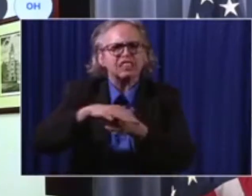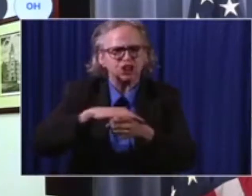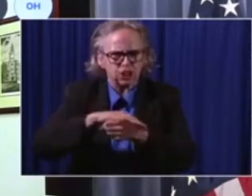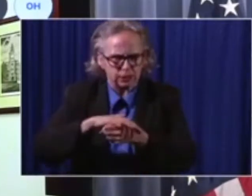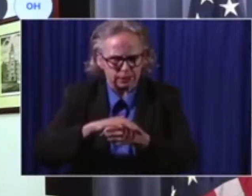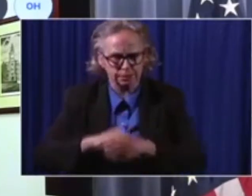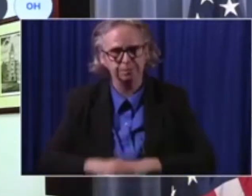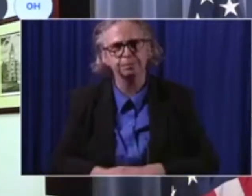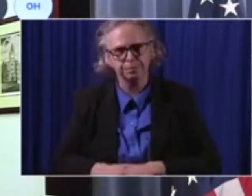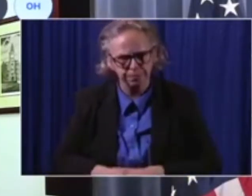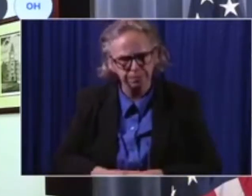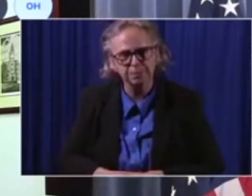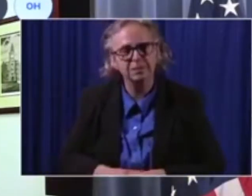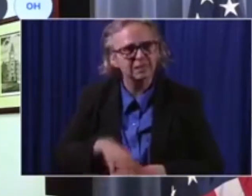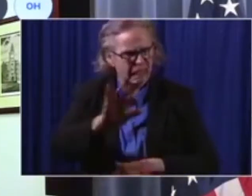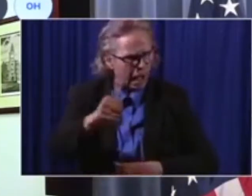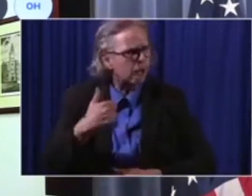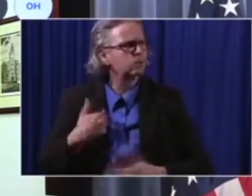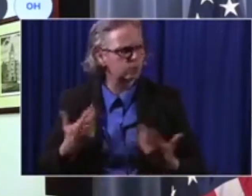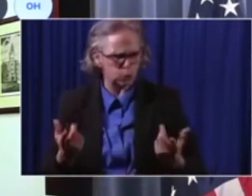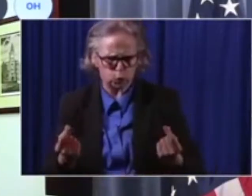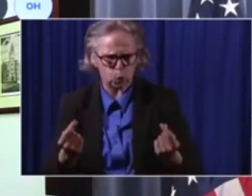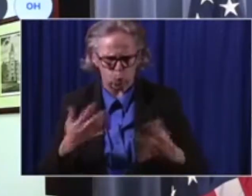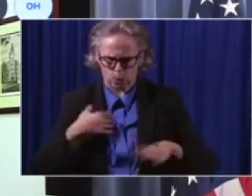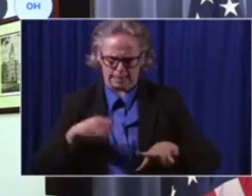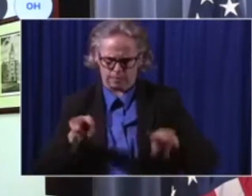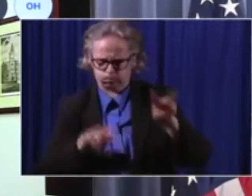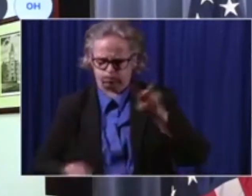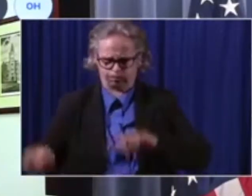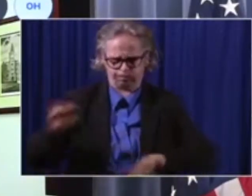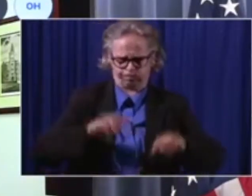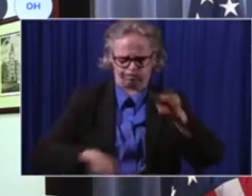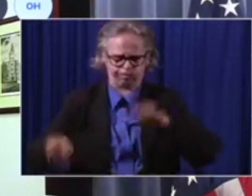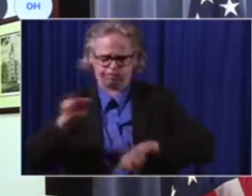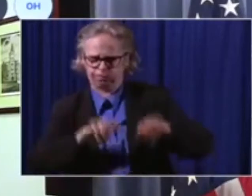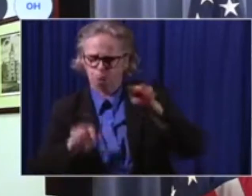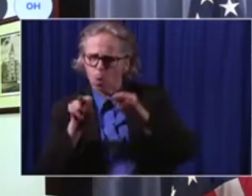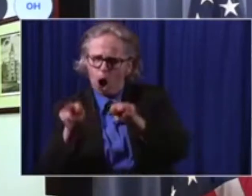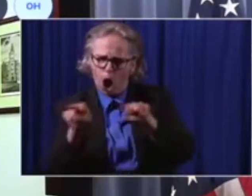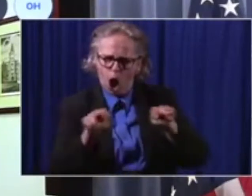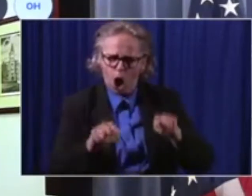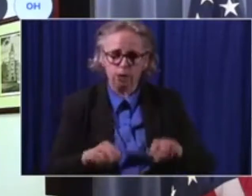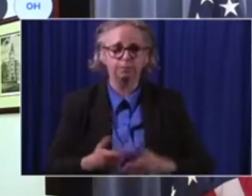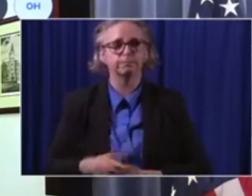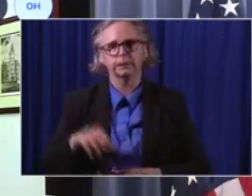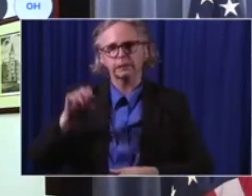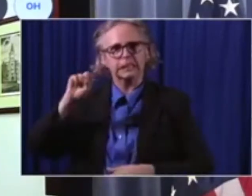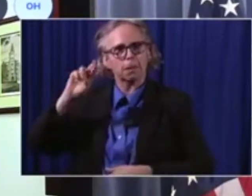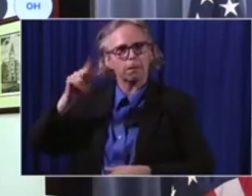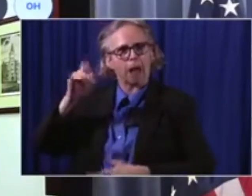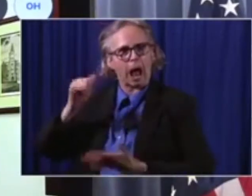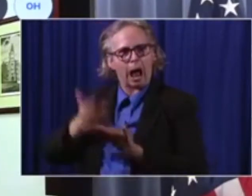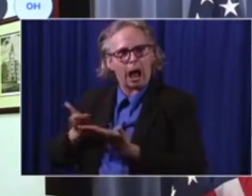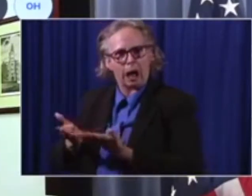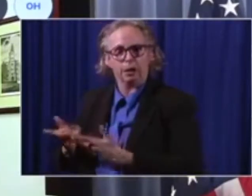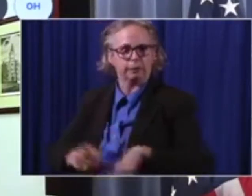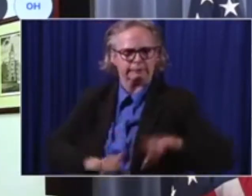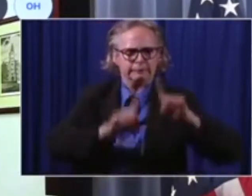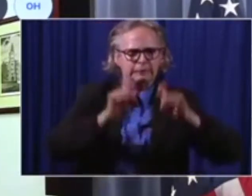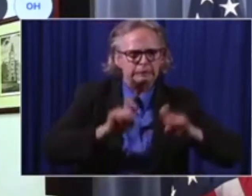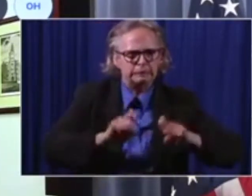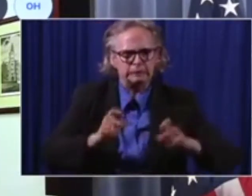medical community based on those 8 regions, whether it's supplies, whether it's testing, whether it's how we manage hospitalized